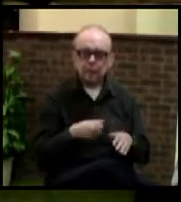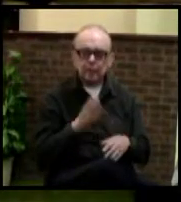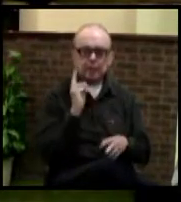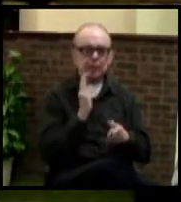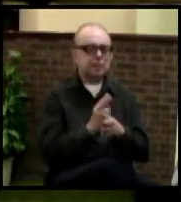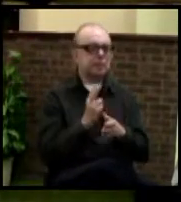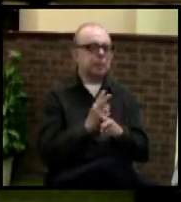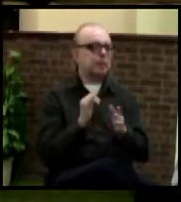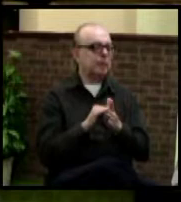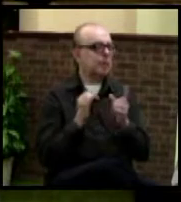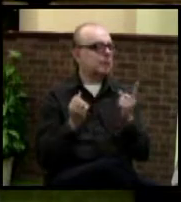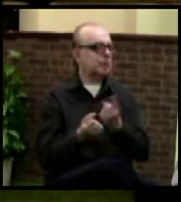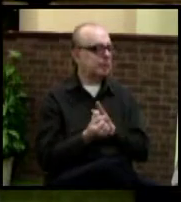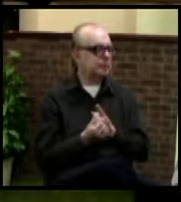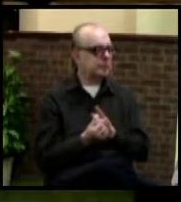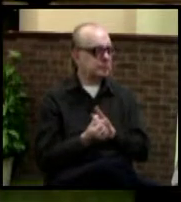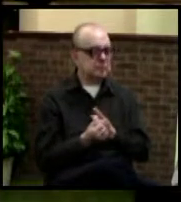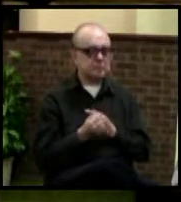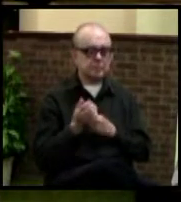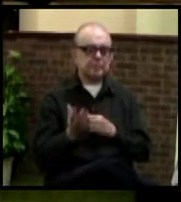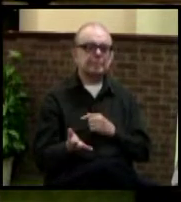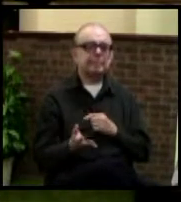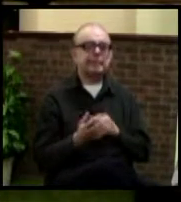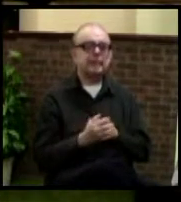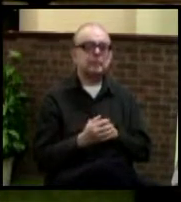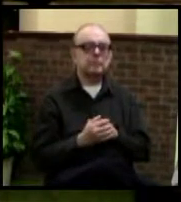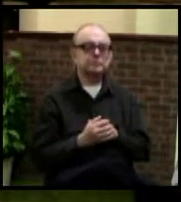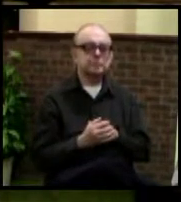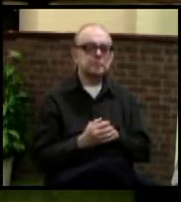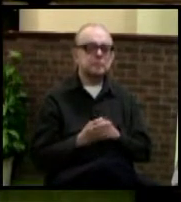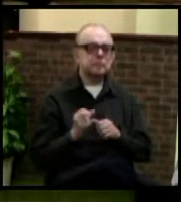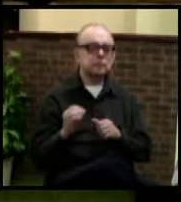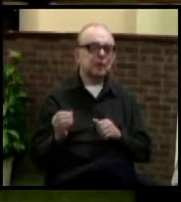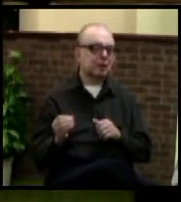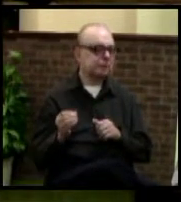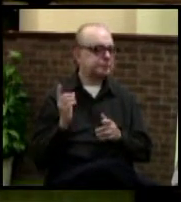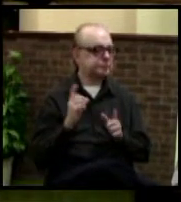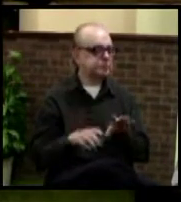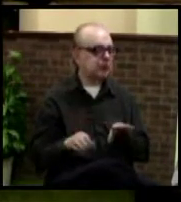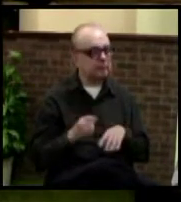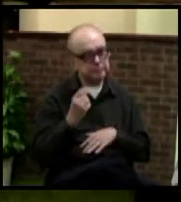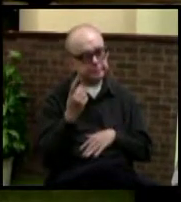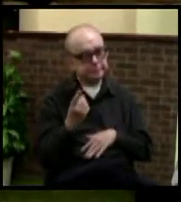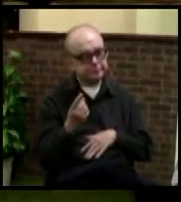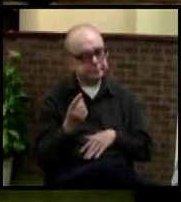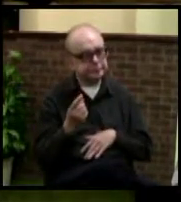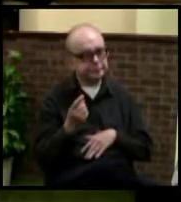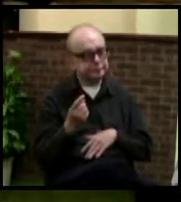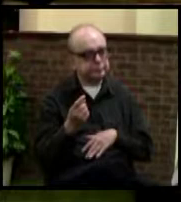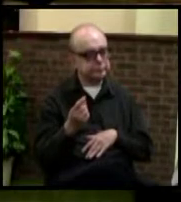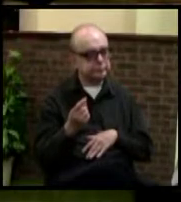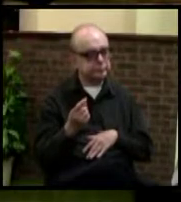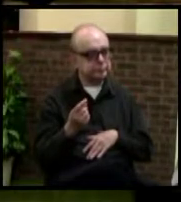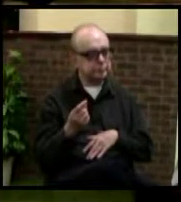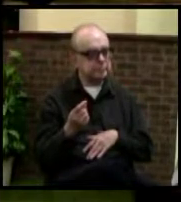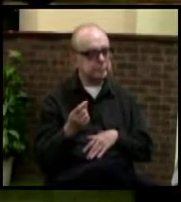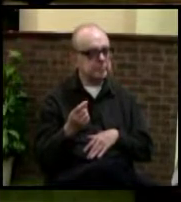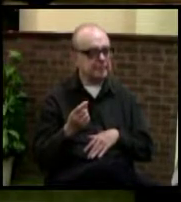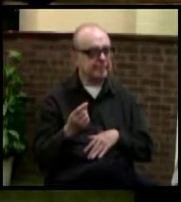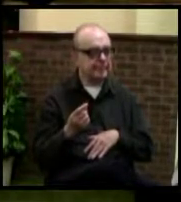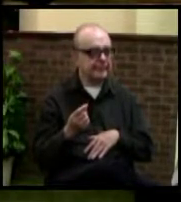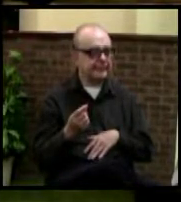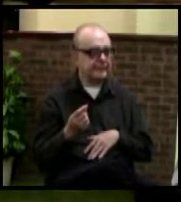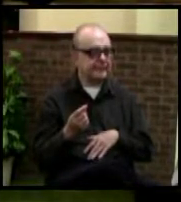Let God handle that situation that's there. And so what we need to understand is